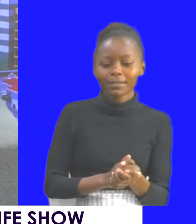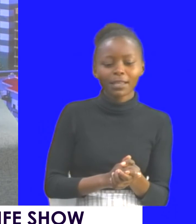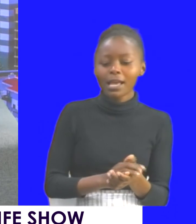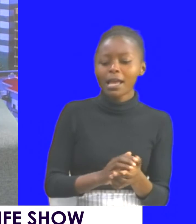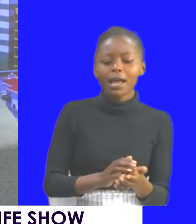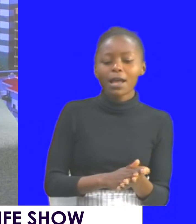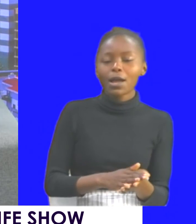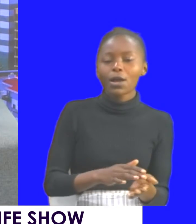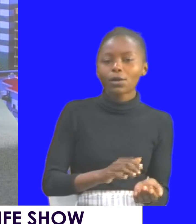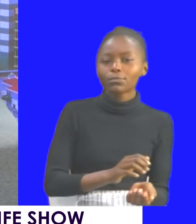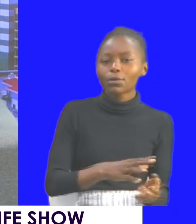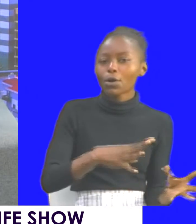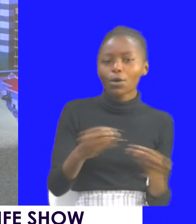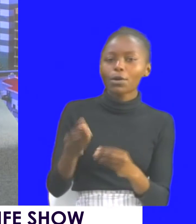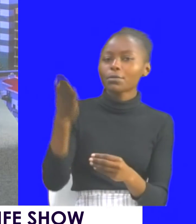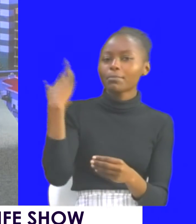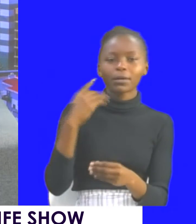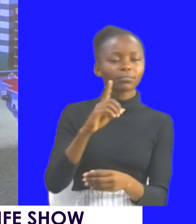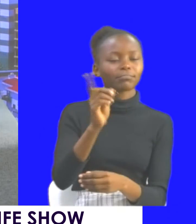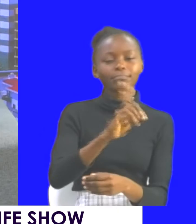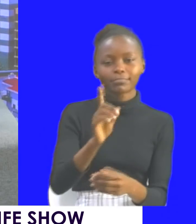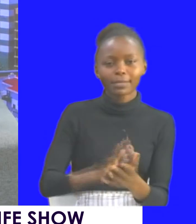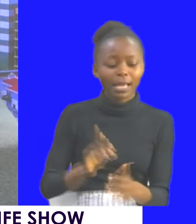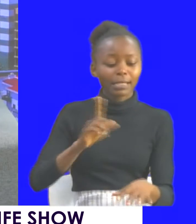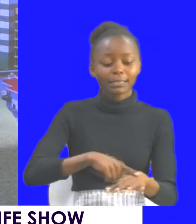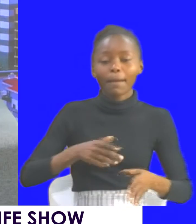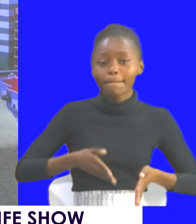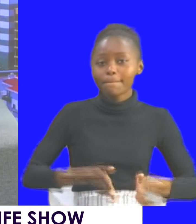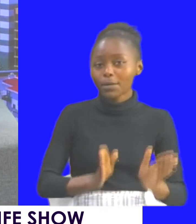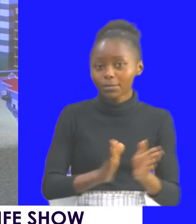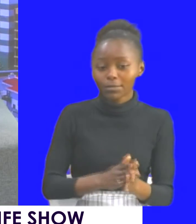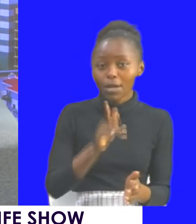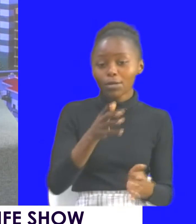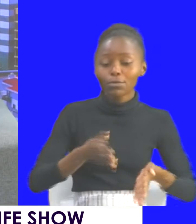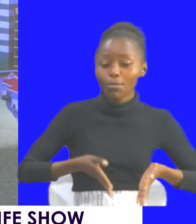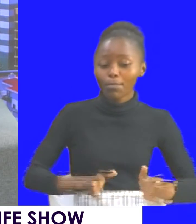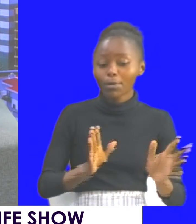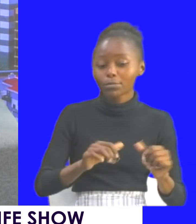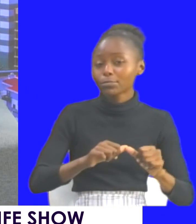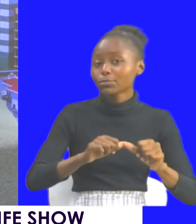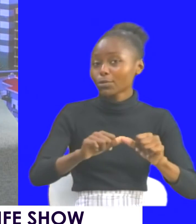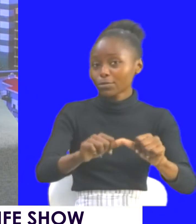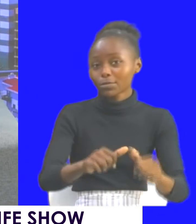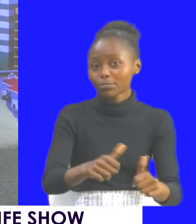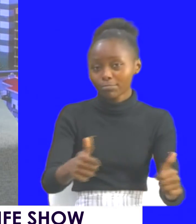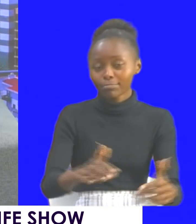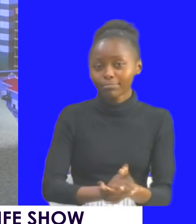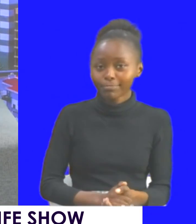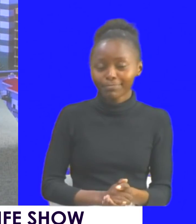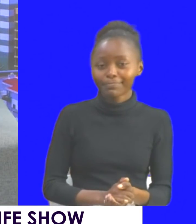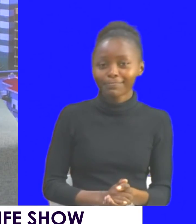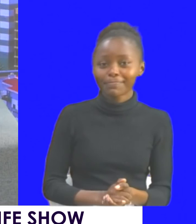back. When you're already born, you're born to fight. You're born to move on. You're born to